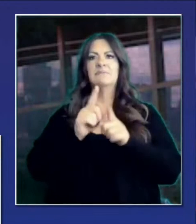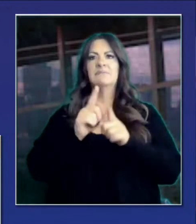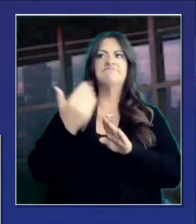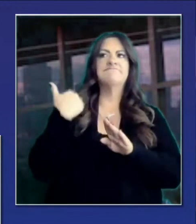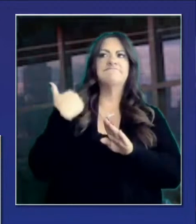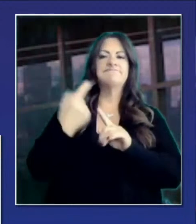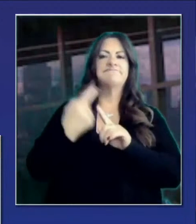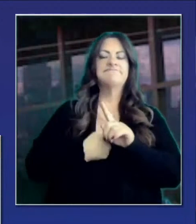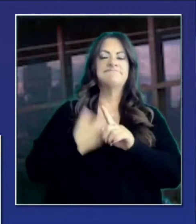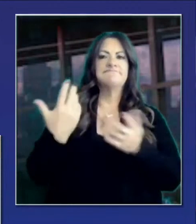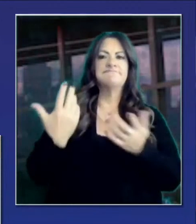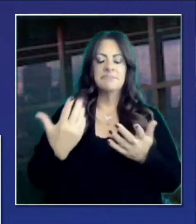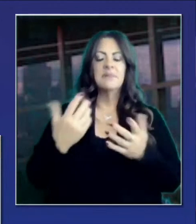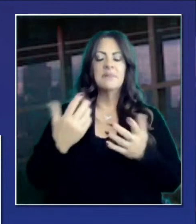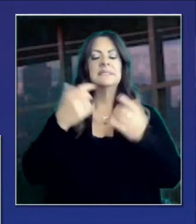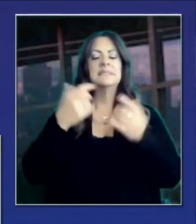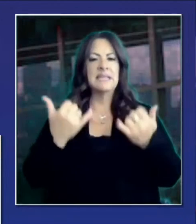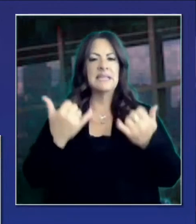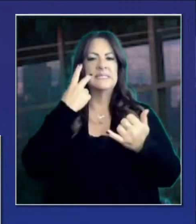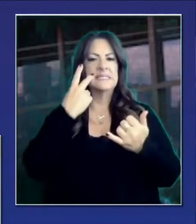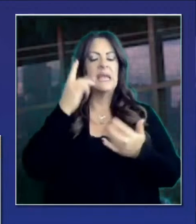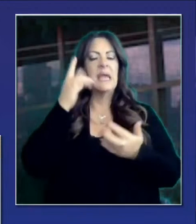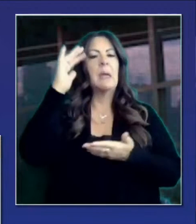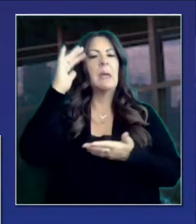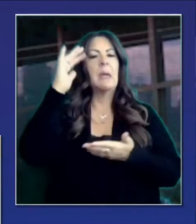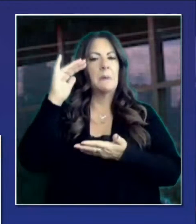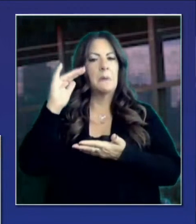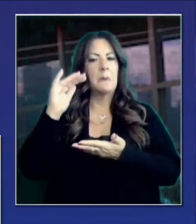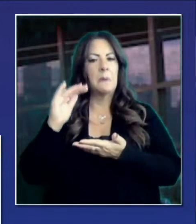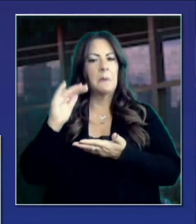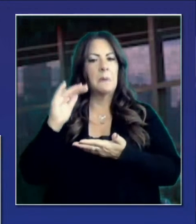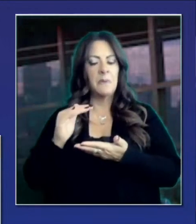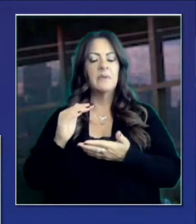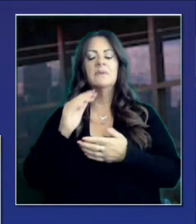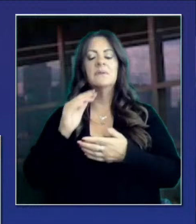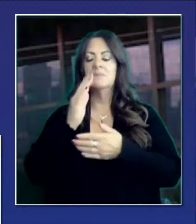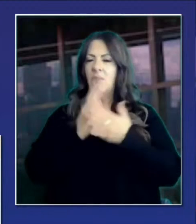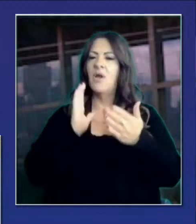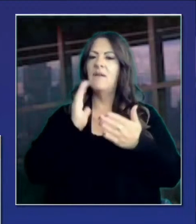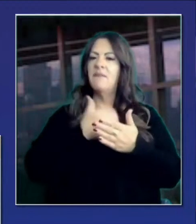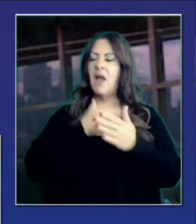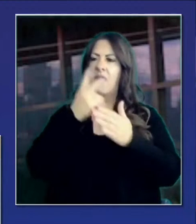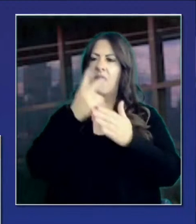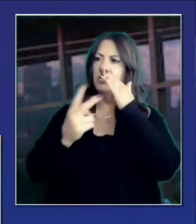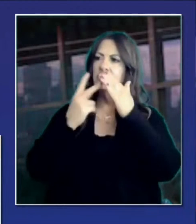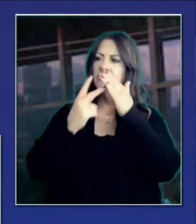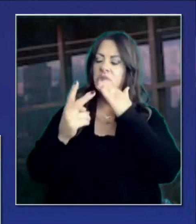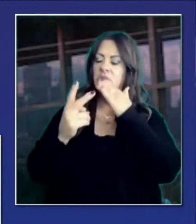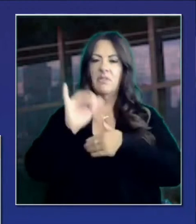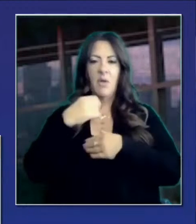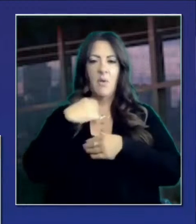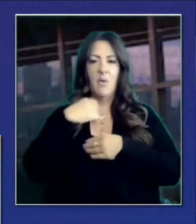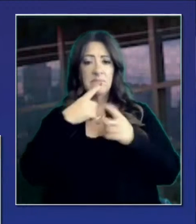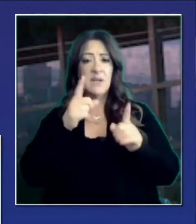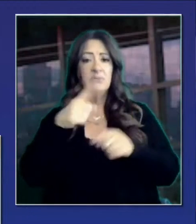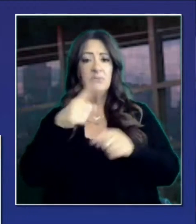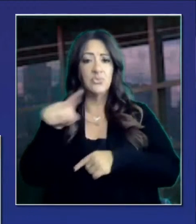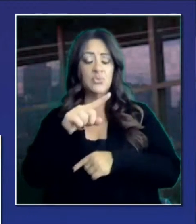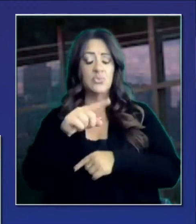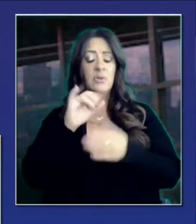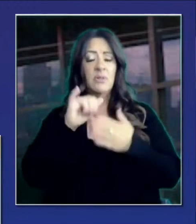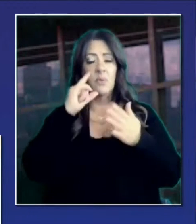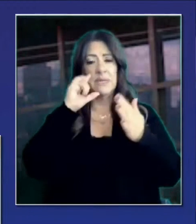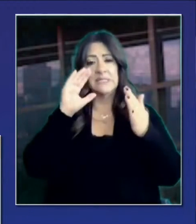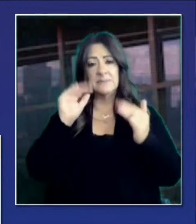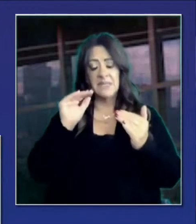we're seeing a decrease, consistent decrease, all part of our projections, all part of our